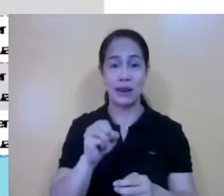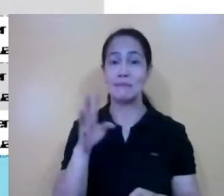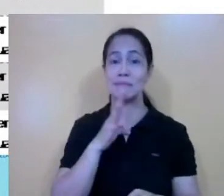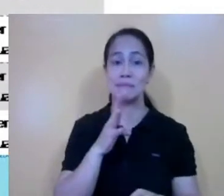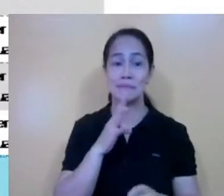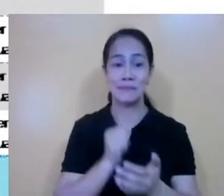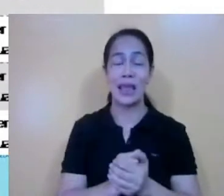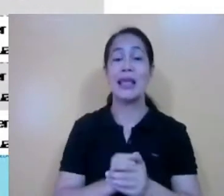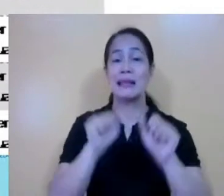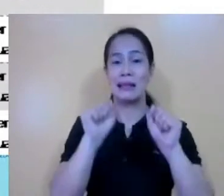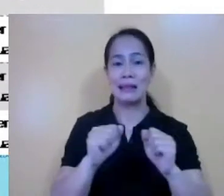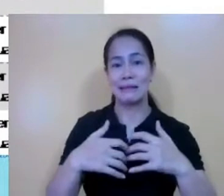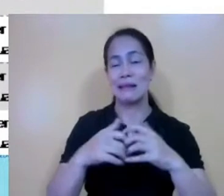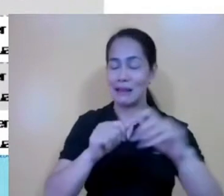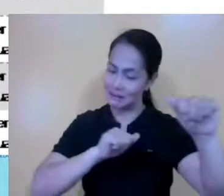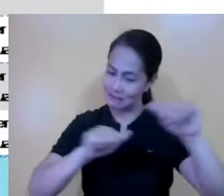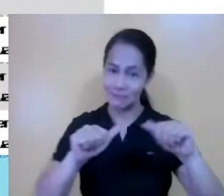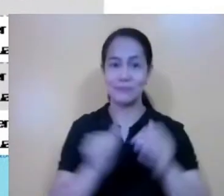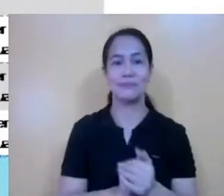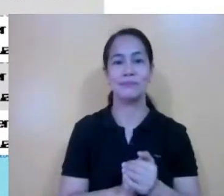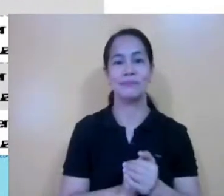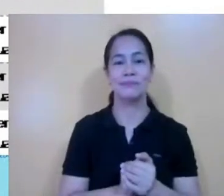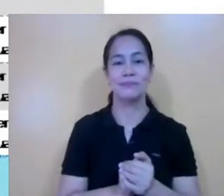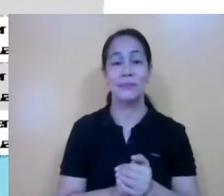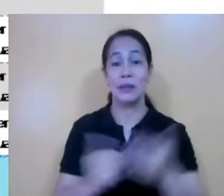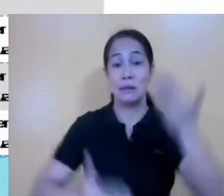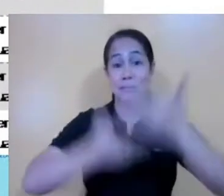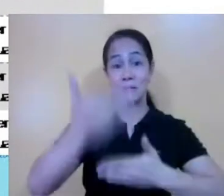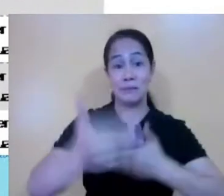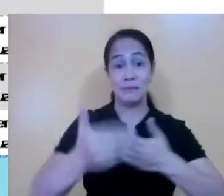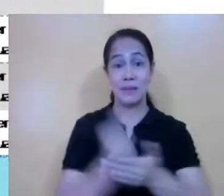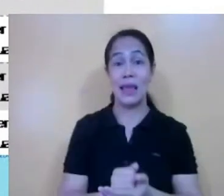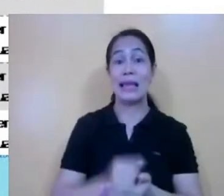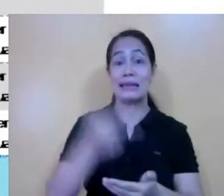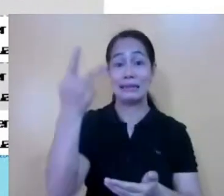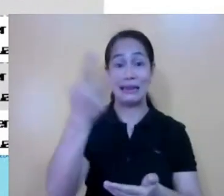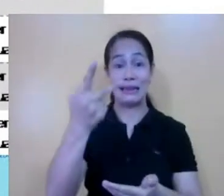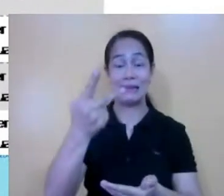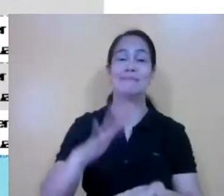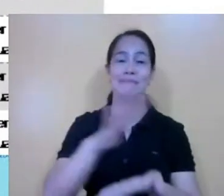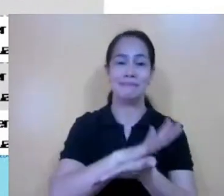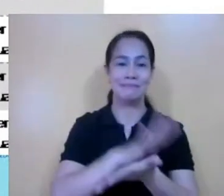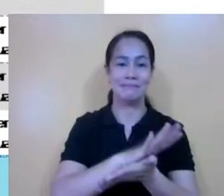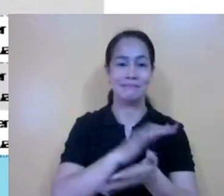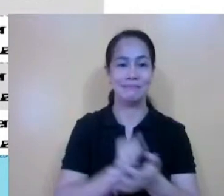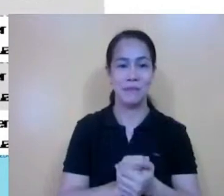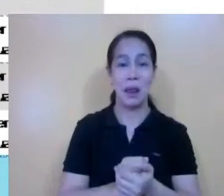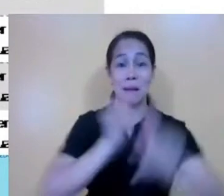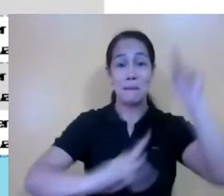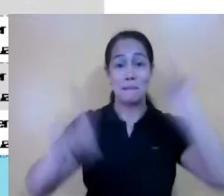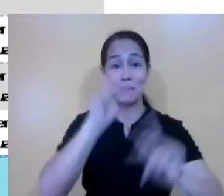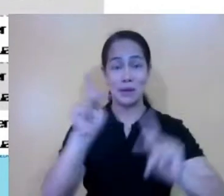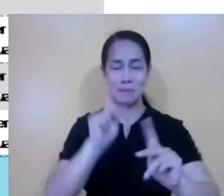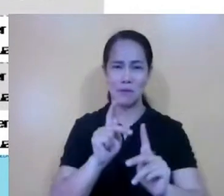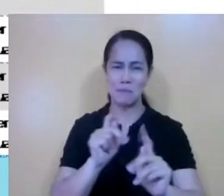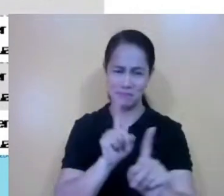building activities. Next, for phase 2, you have here performance monitoring and coaching. Our first